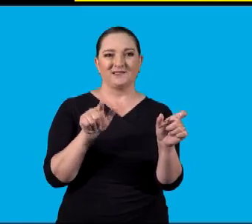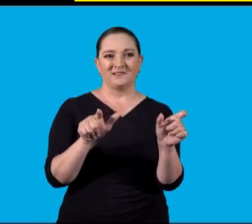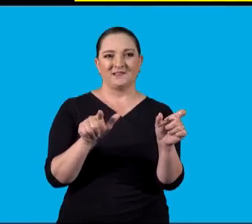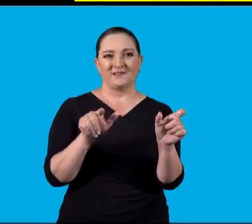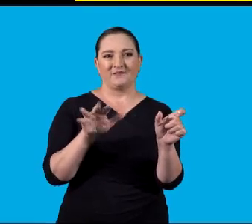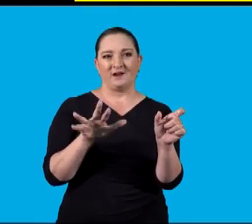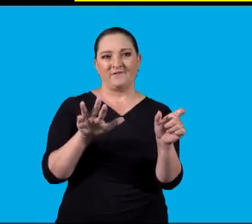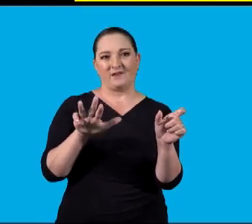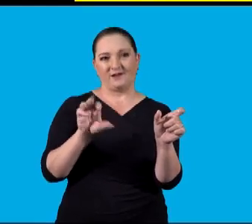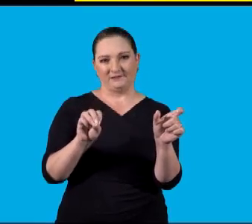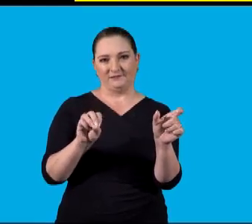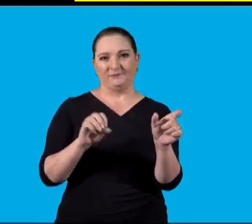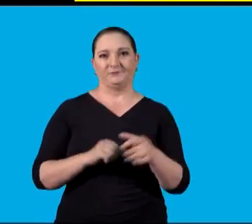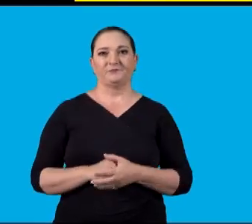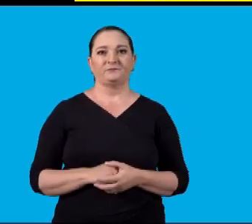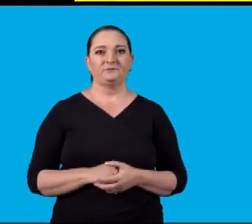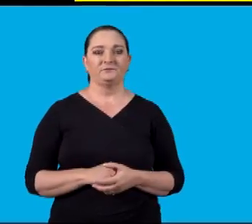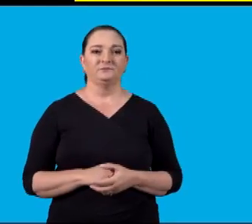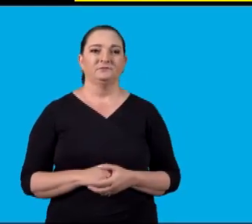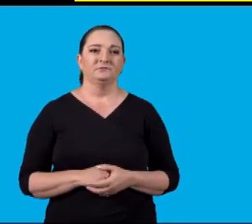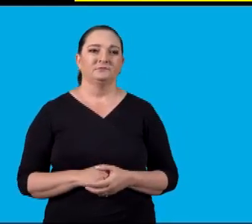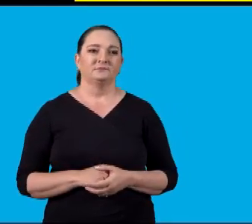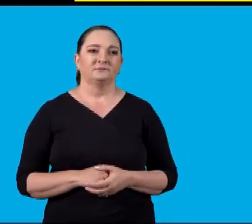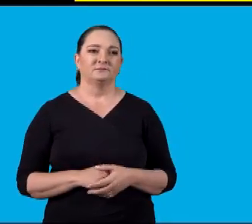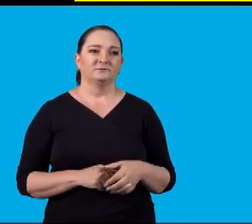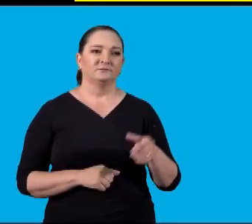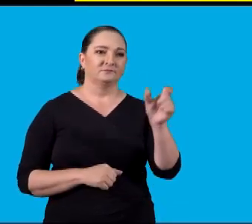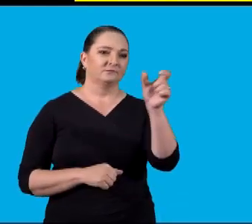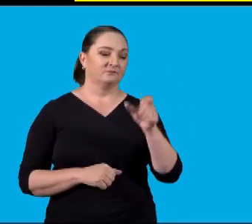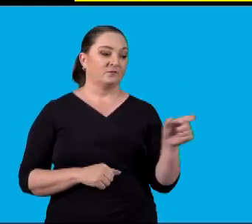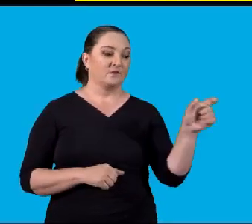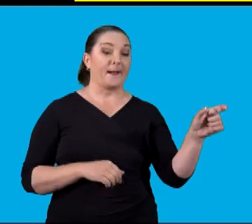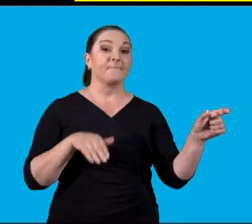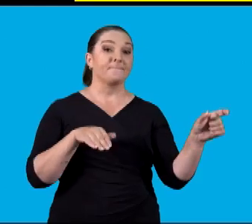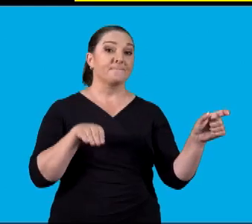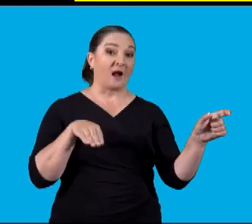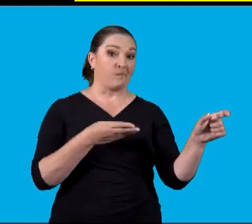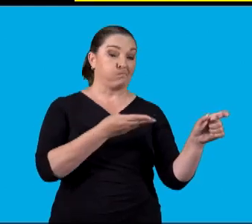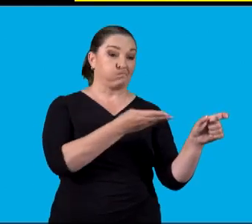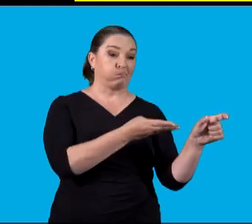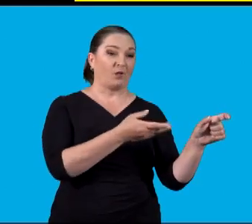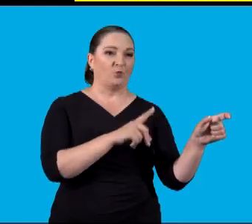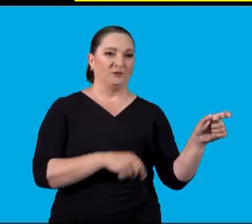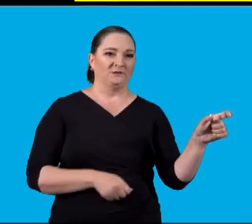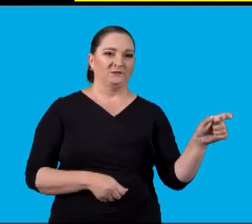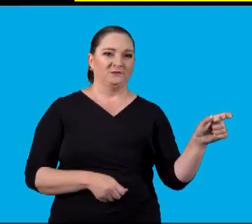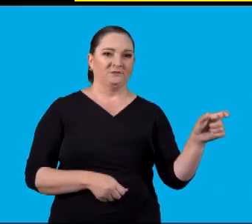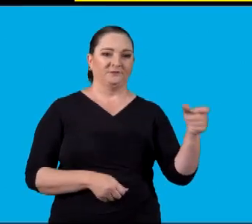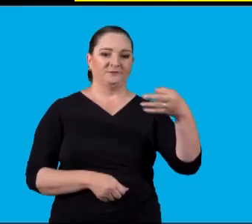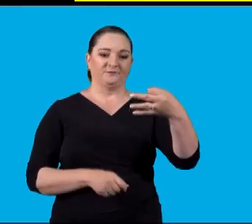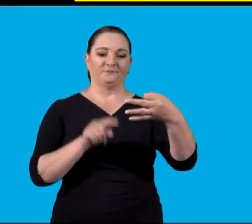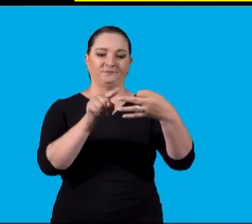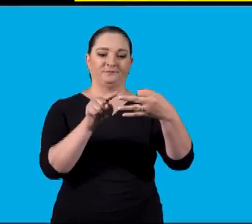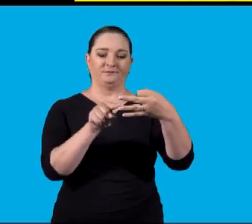67,590. So it's going to give me my bank here. So you're going to add this plus